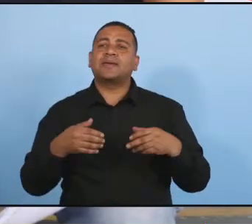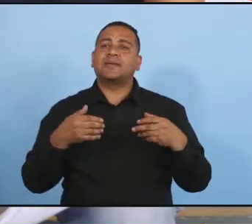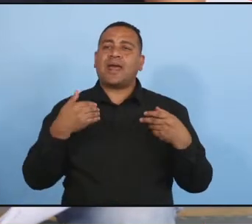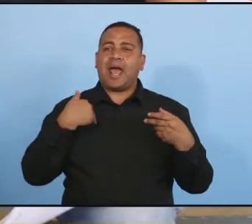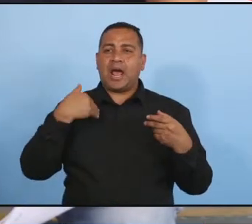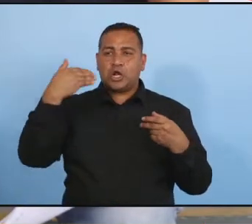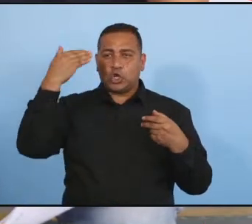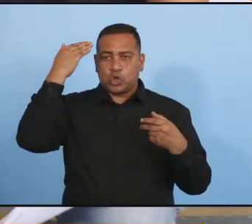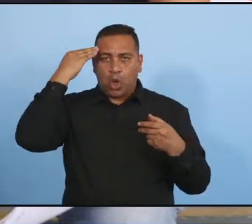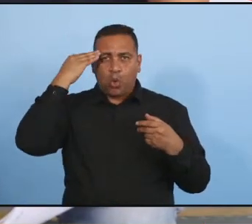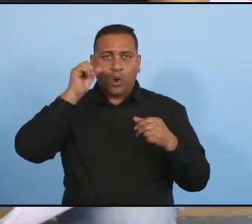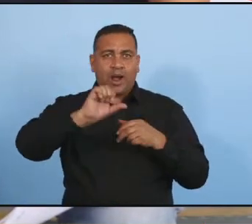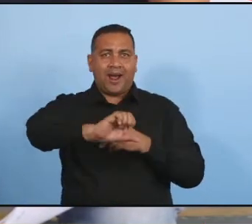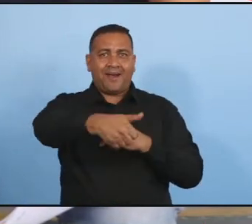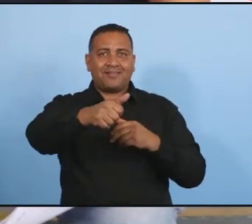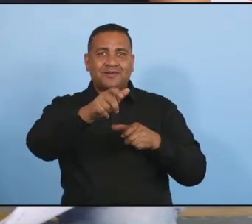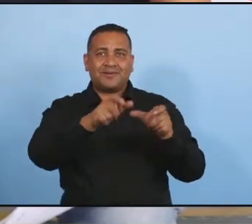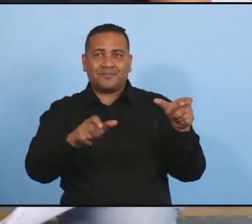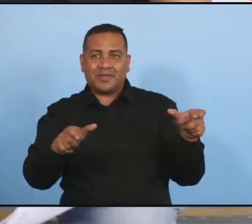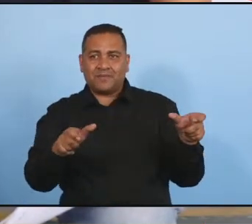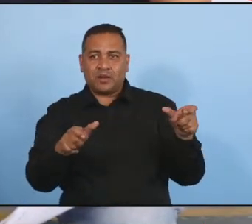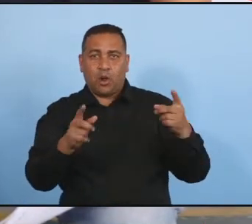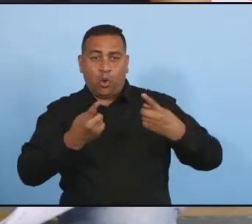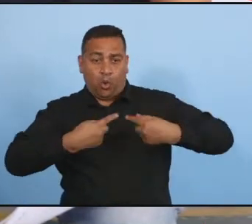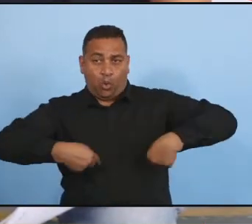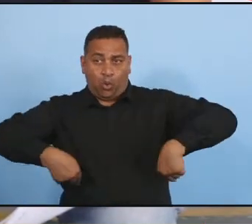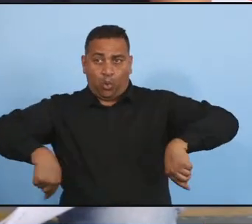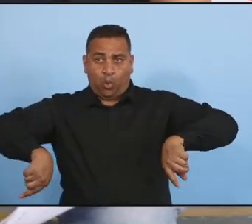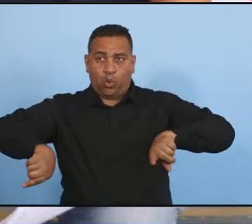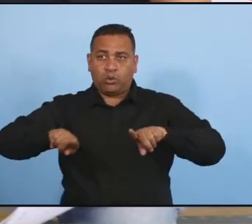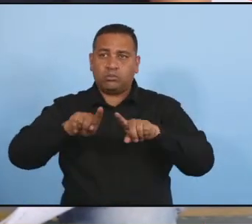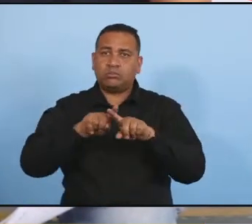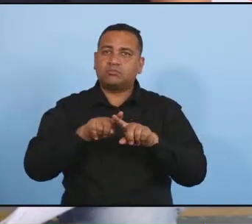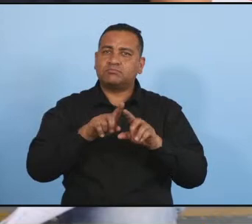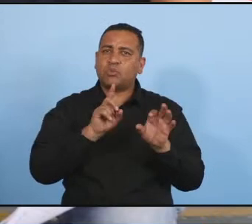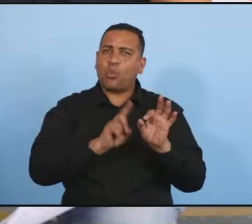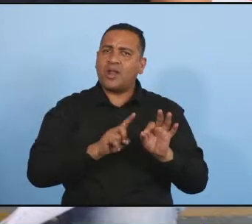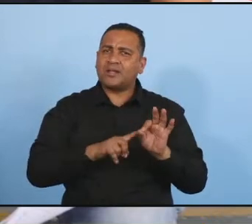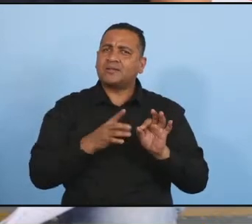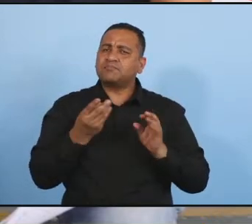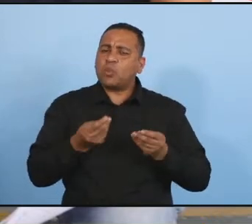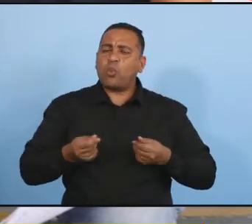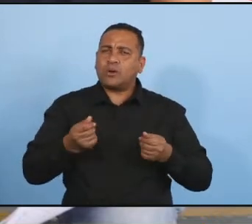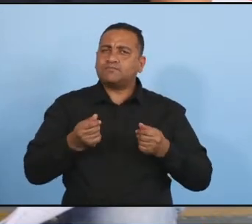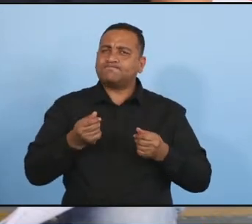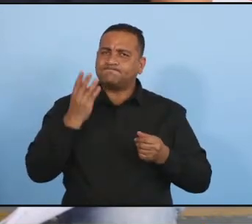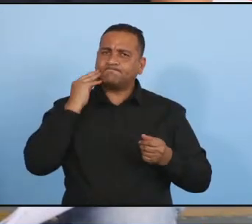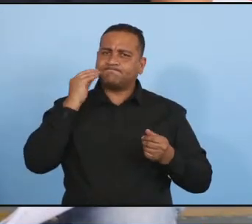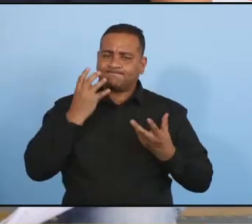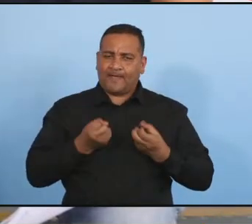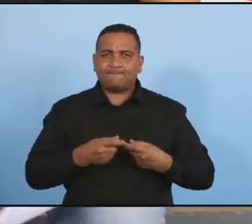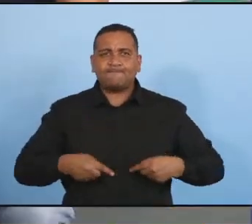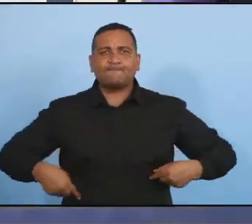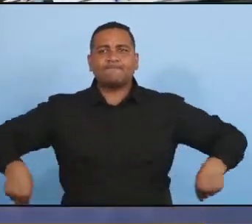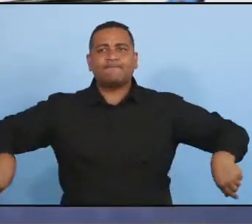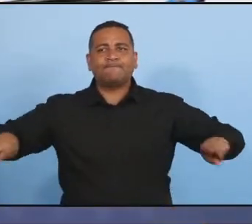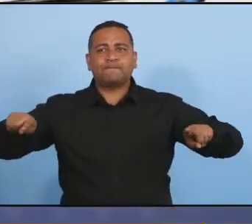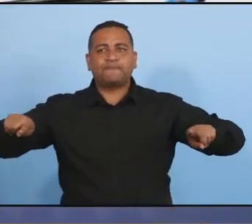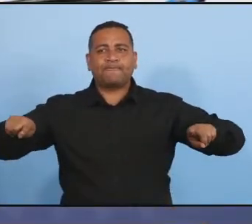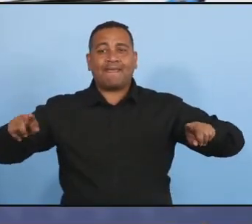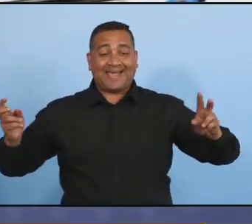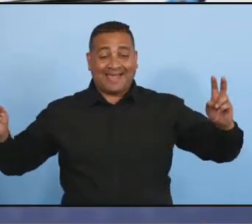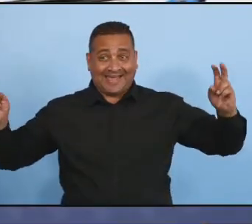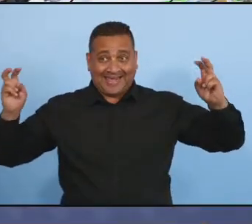other guys are, but I know they are all in the industry doing a particular job. So they basically came to do this just to